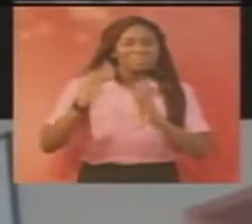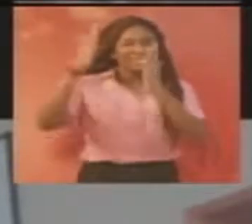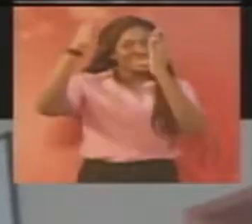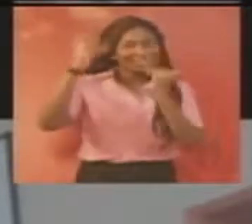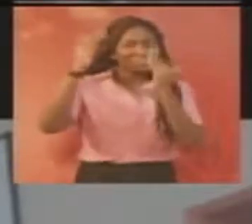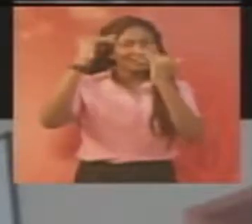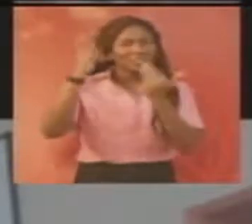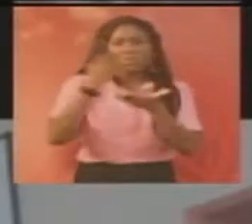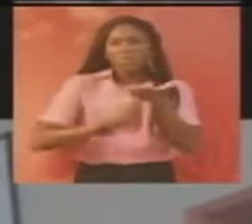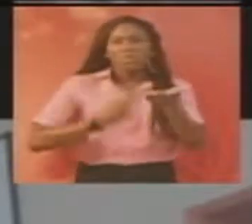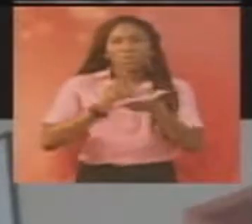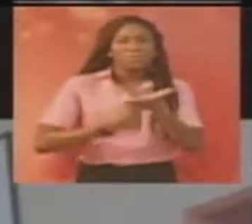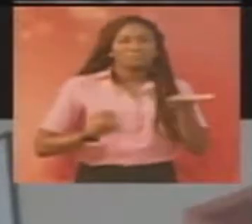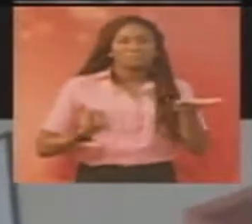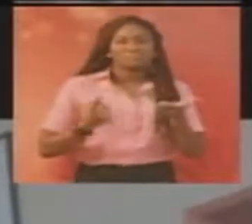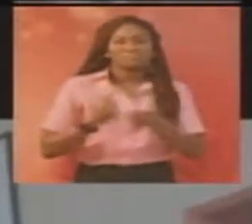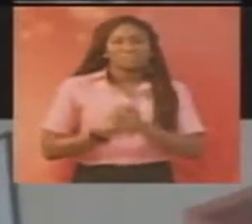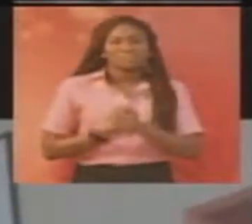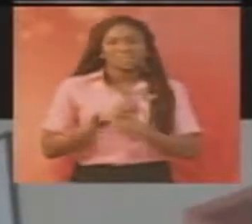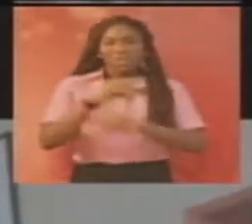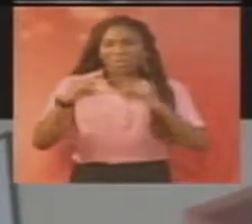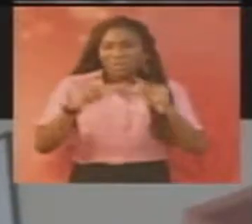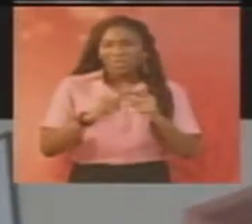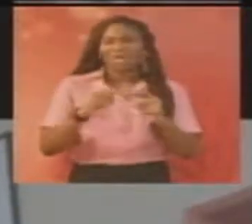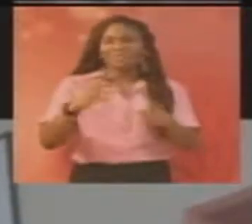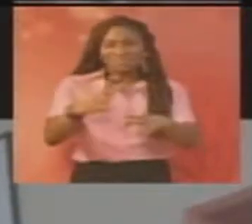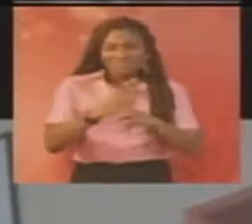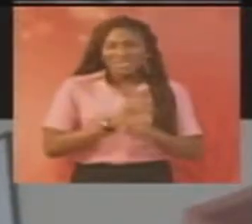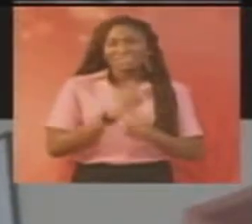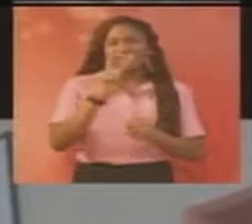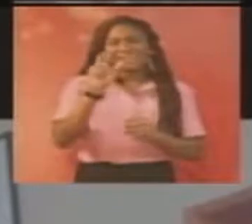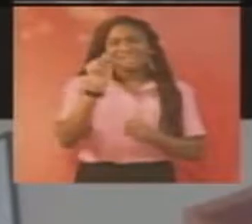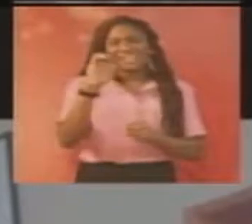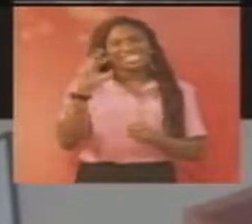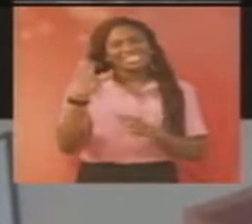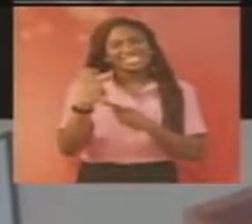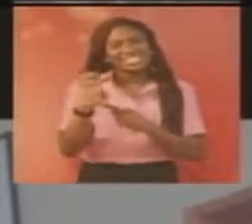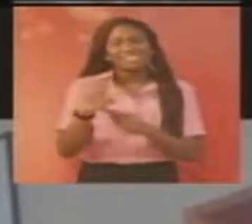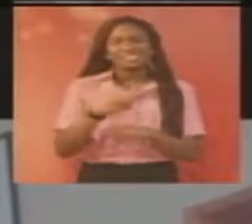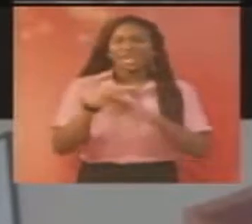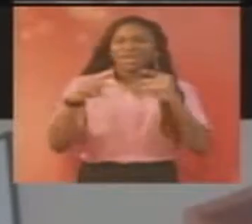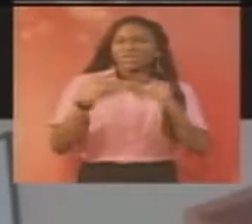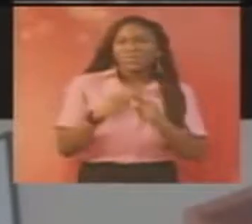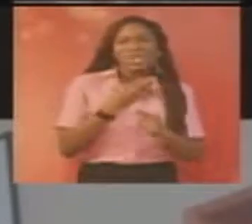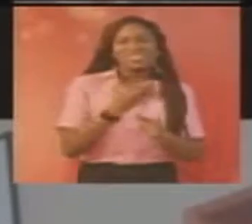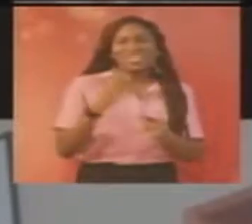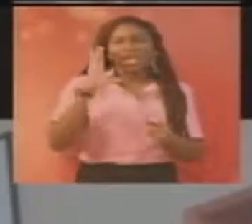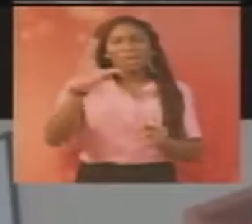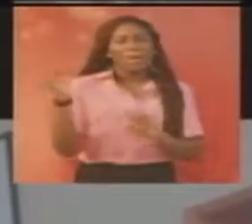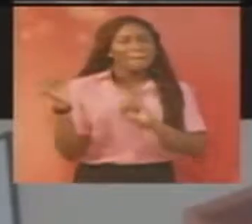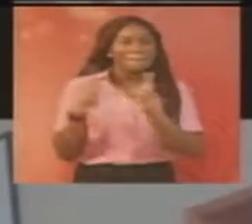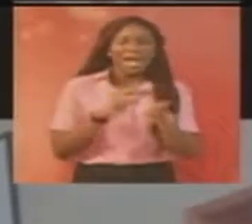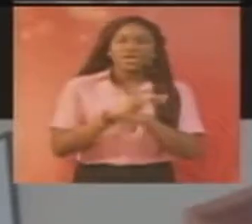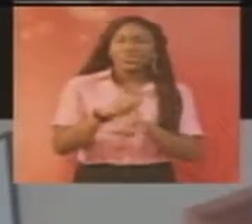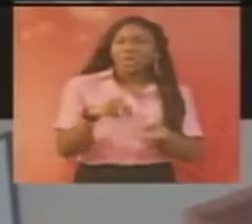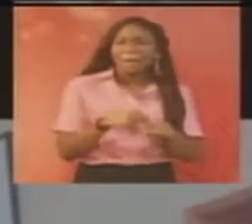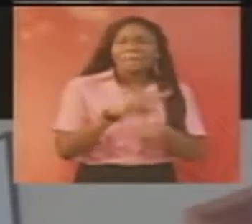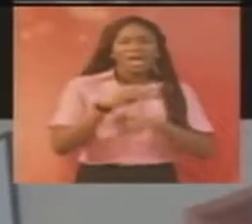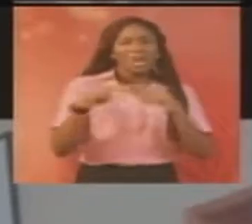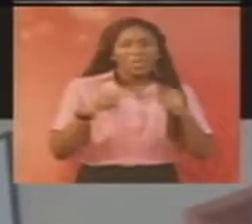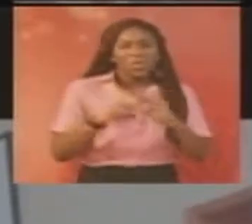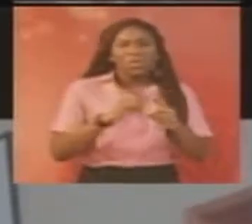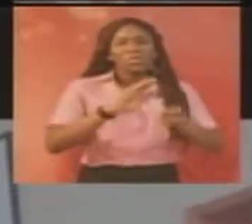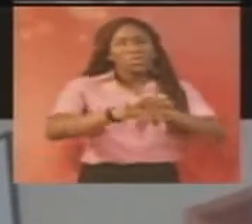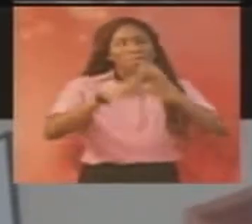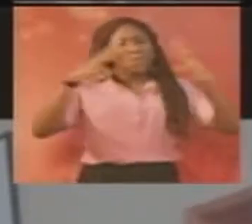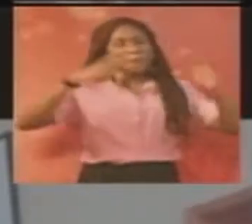the measures that we have to be taking in terms of when we will be able to get back to normal, when the borders will be open, when we will stop